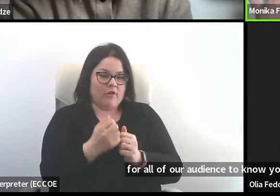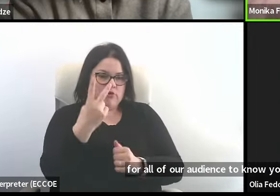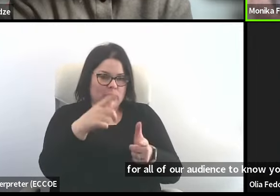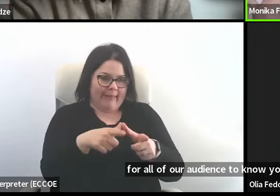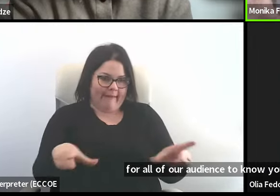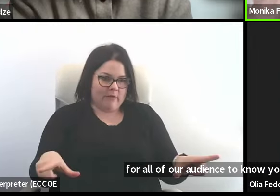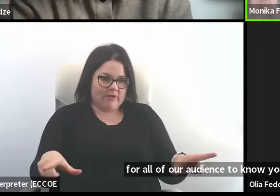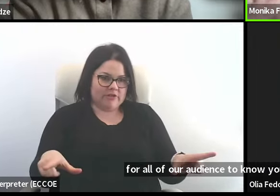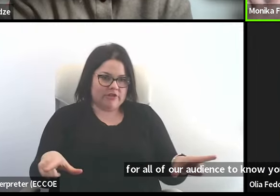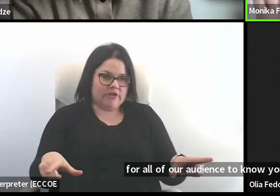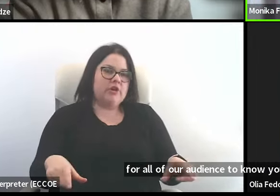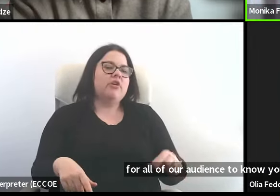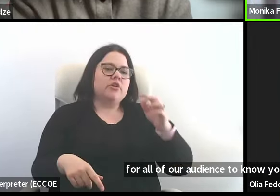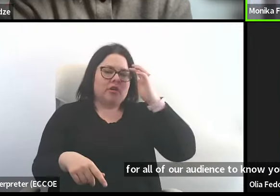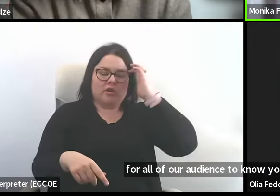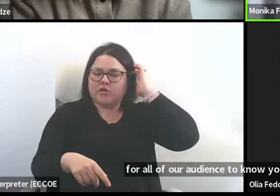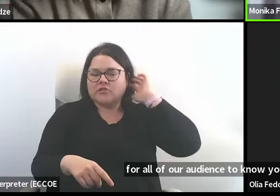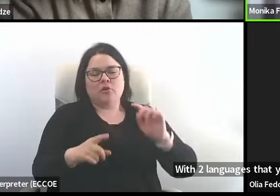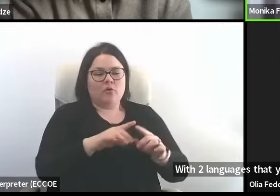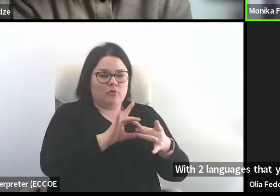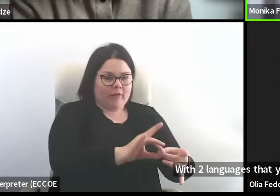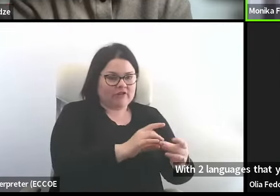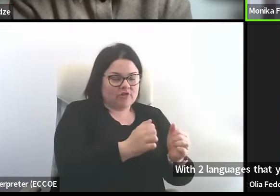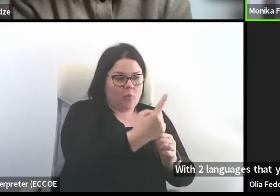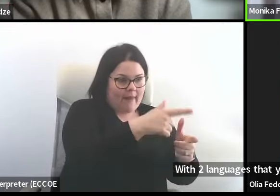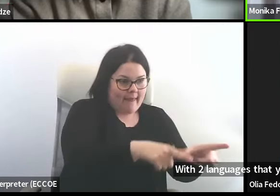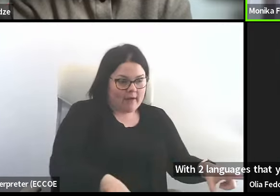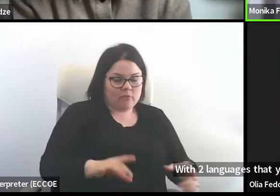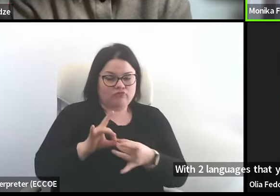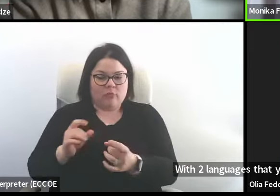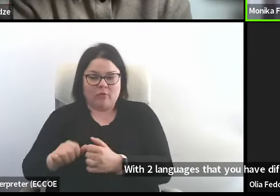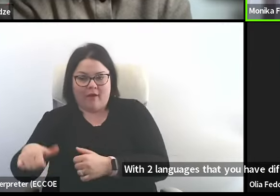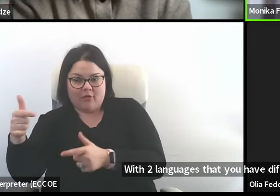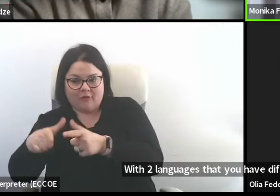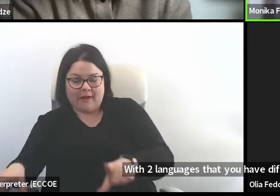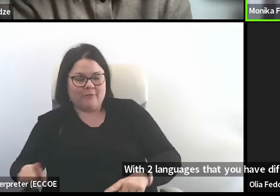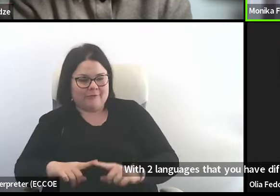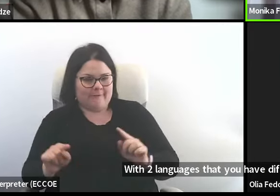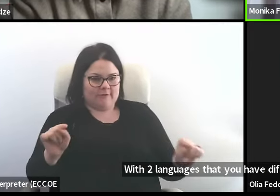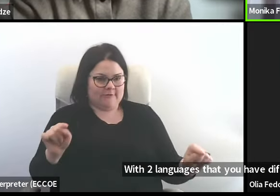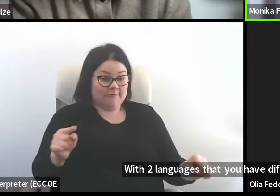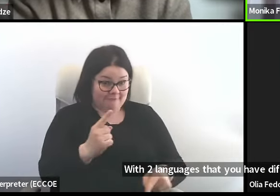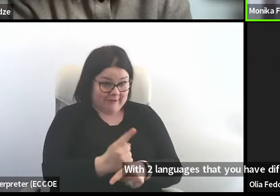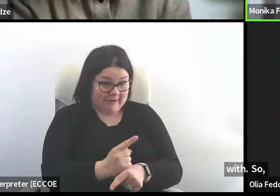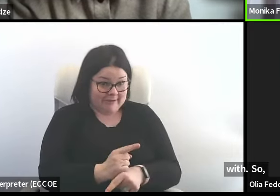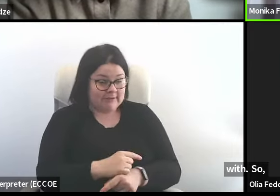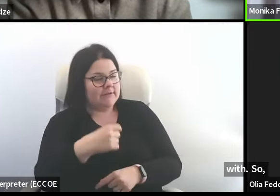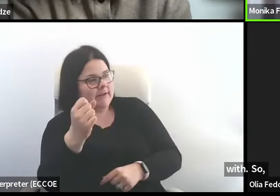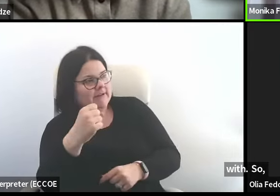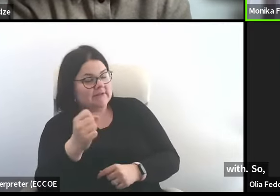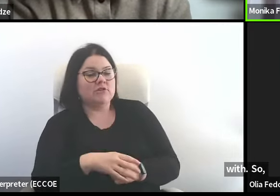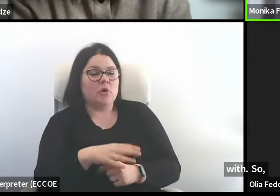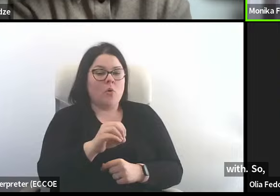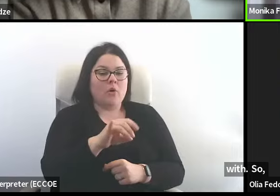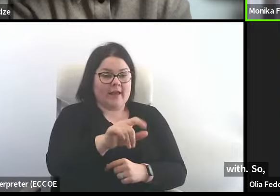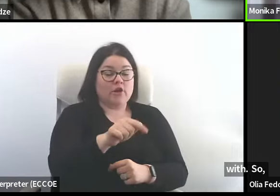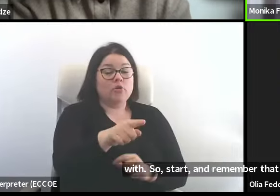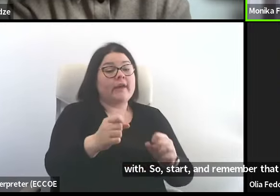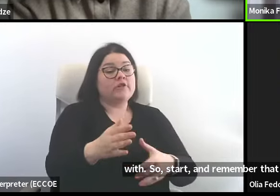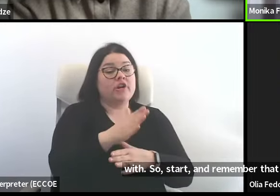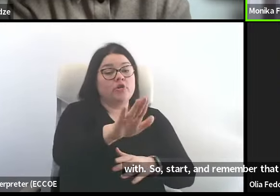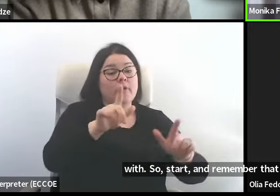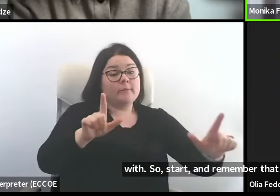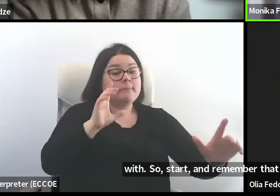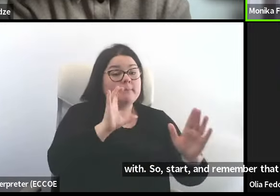you have different relationships with. So Olia, start, and remember that you can share your images, or you can